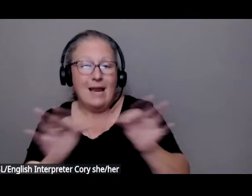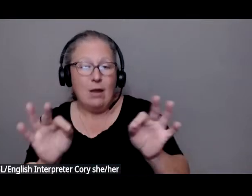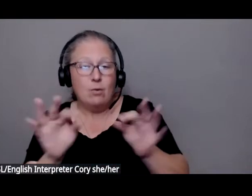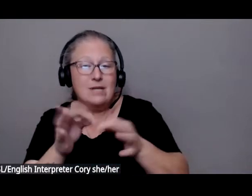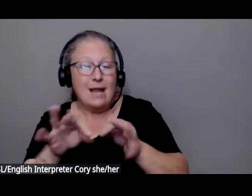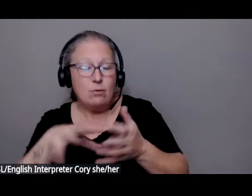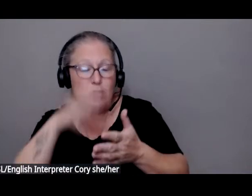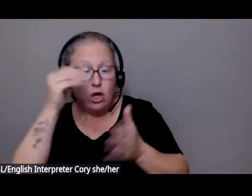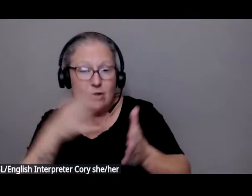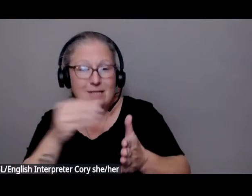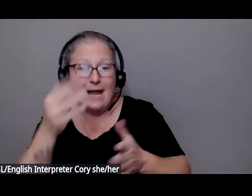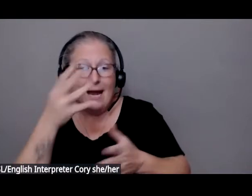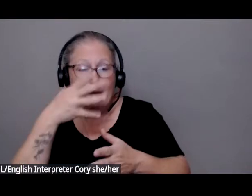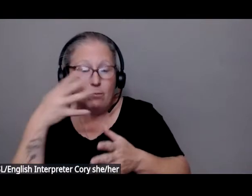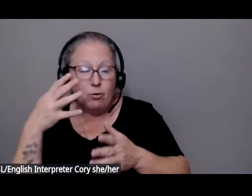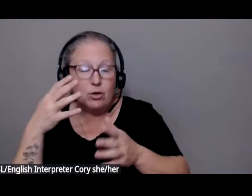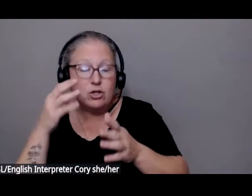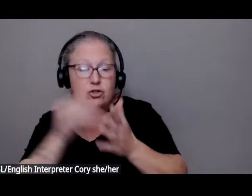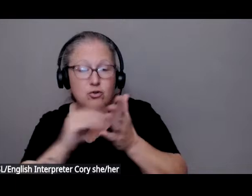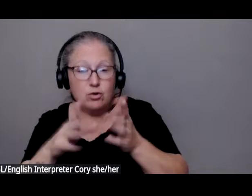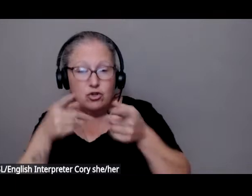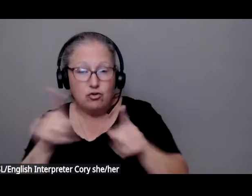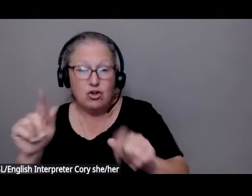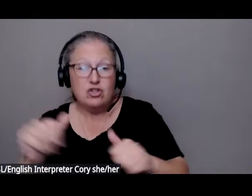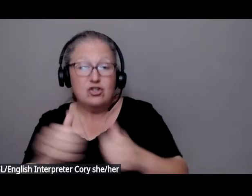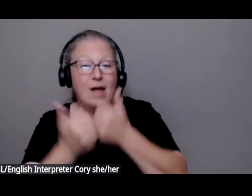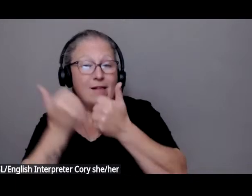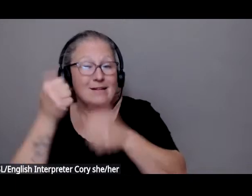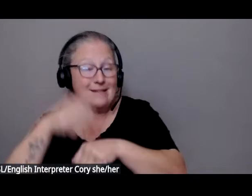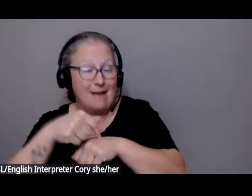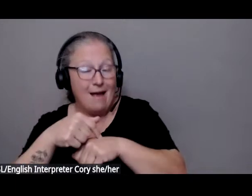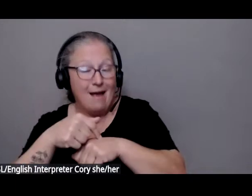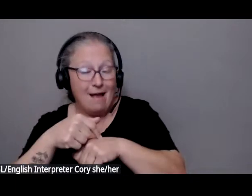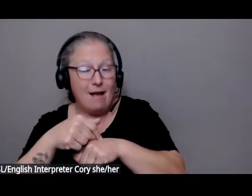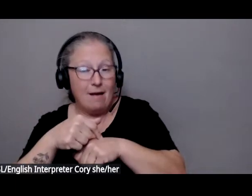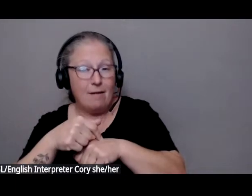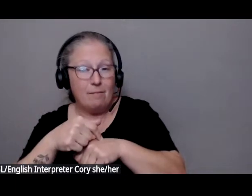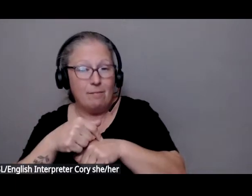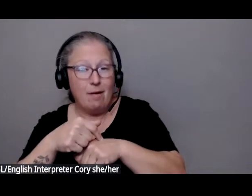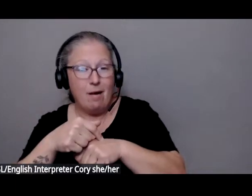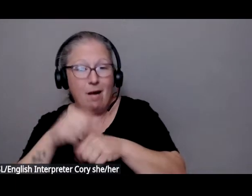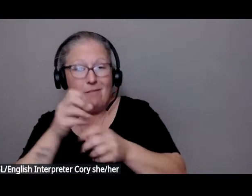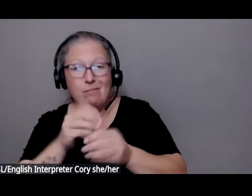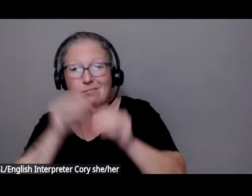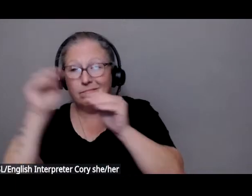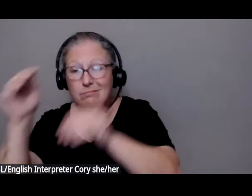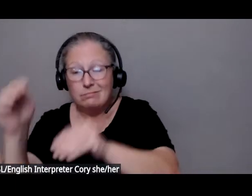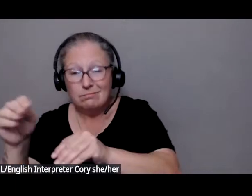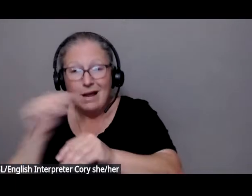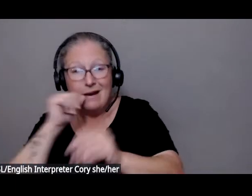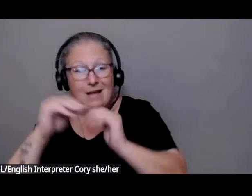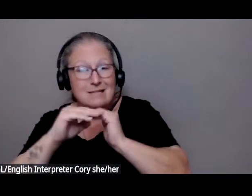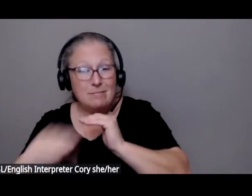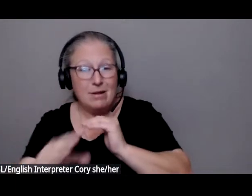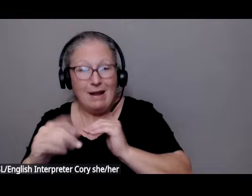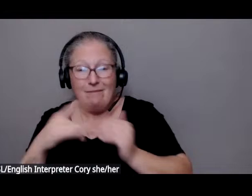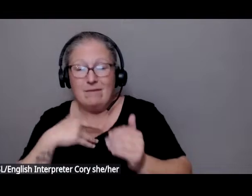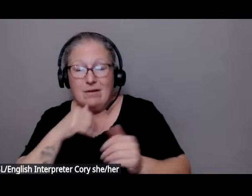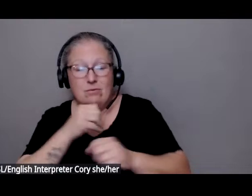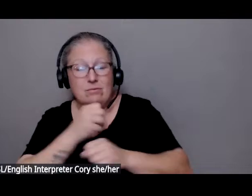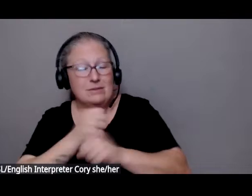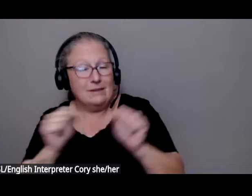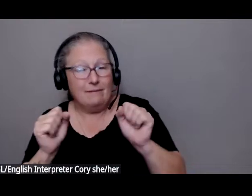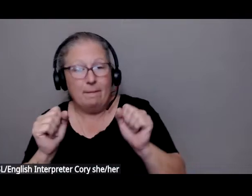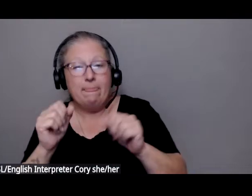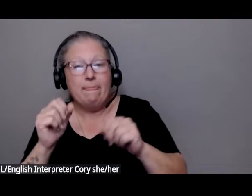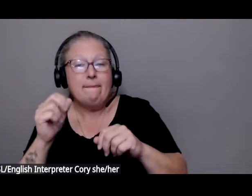and immigrant students during a challenging time of dislocation, instability, and insecurity. We know